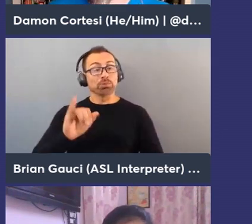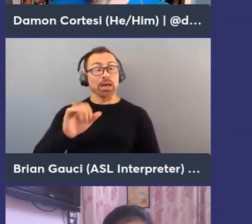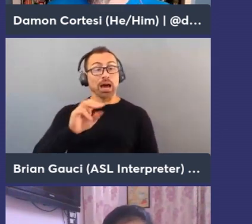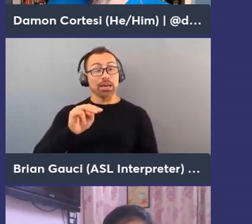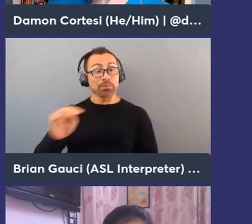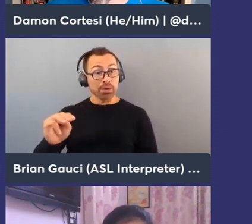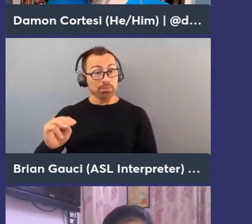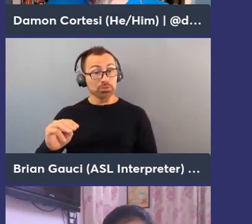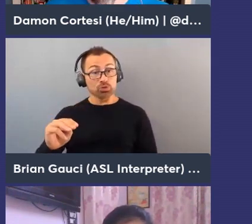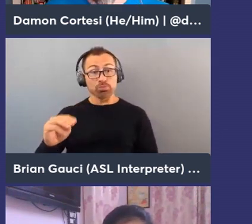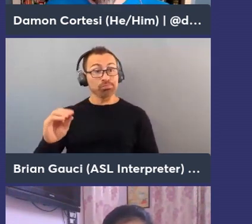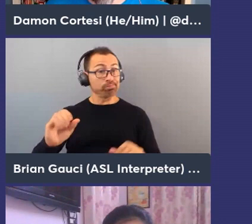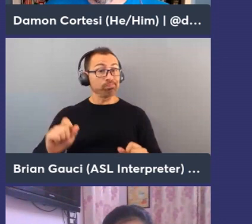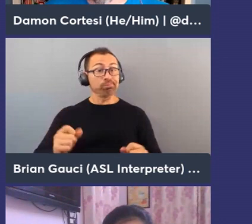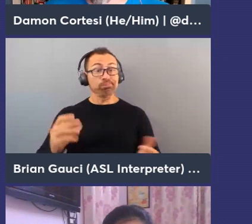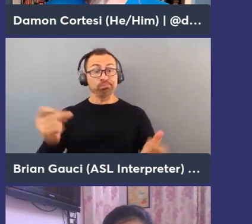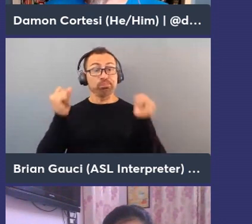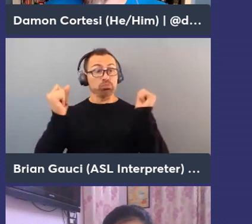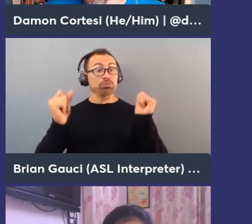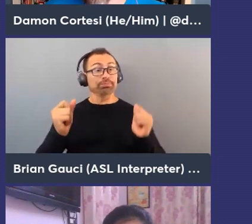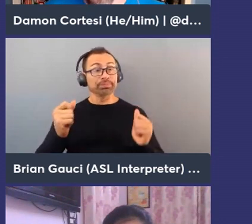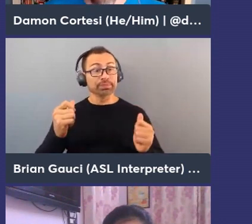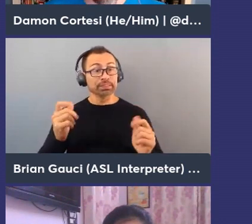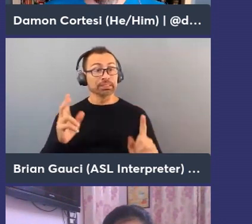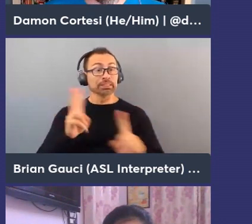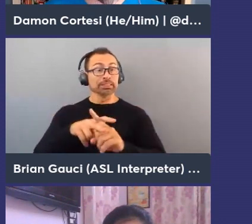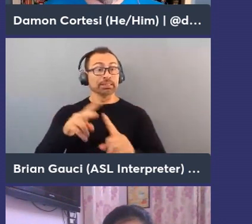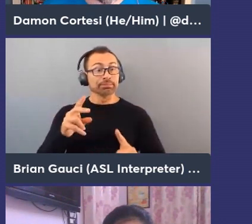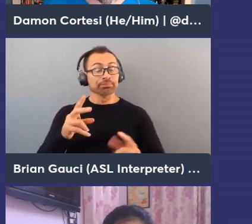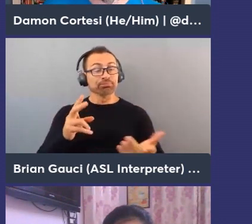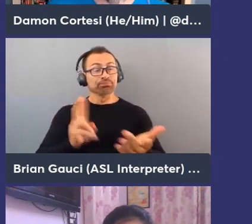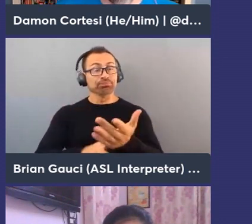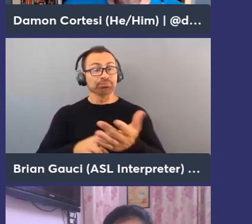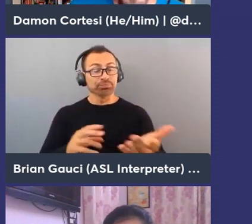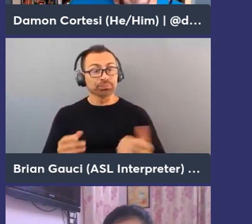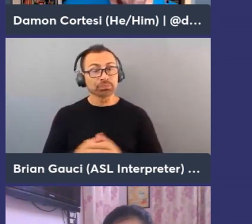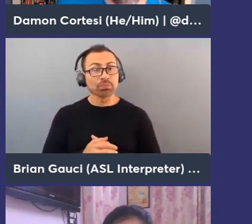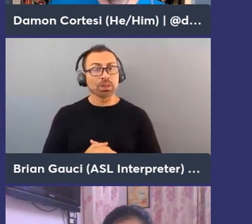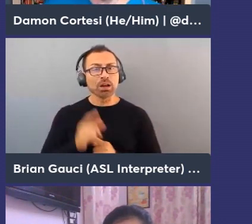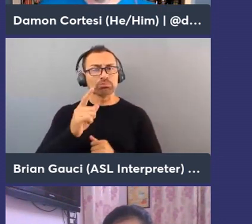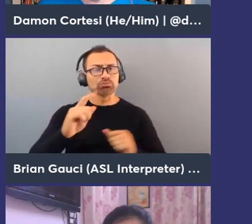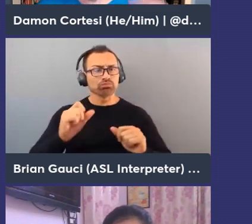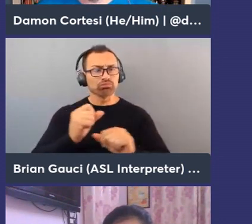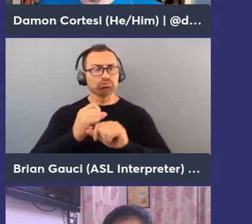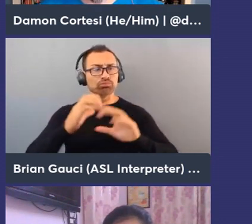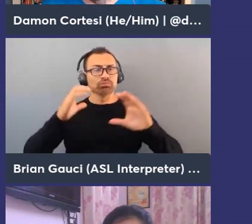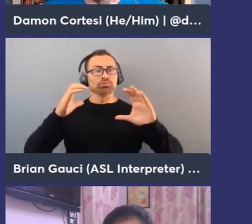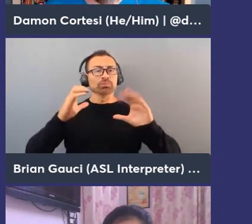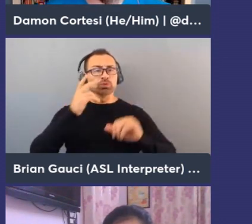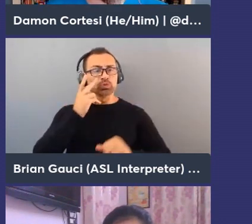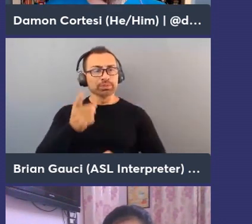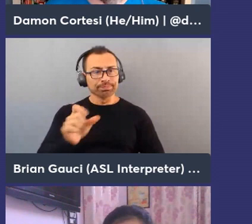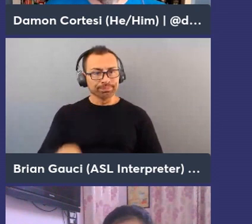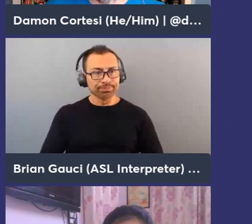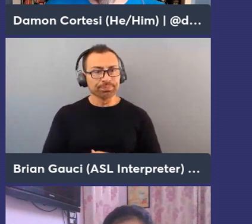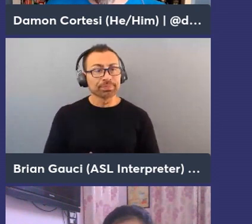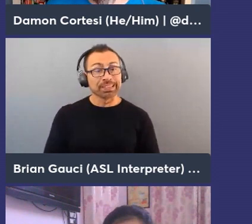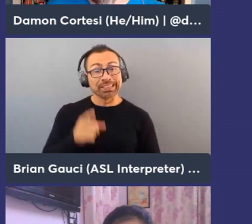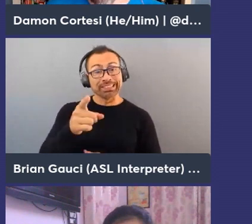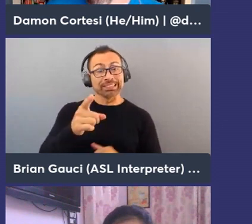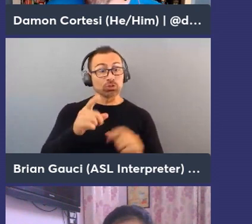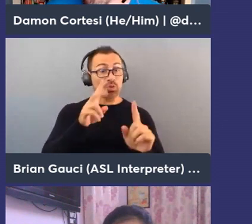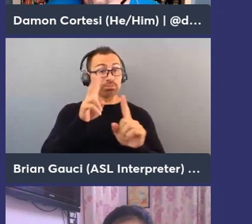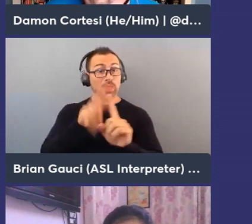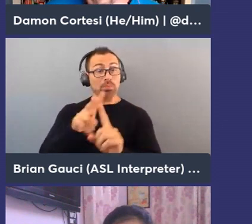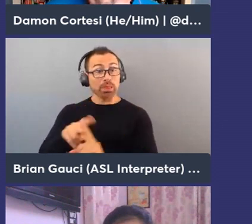application here. And you can see, let me zoom in a little bit so you can actually see. You can also see these are applications I've created from the